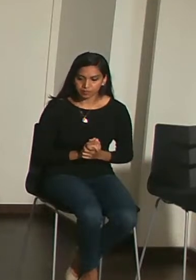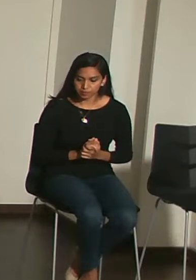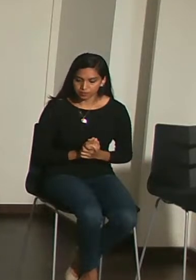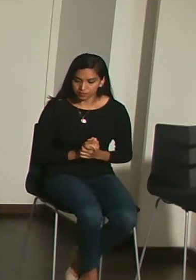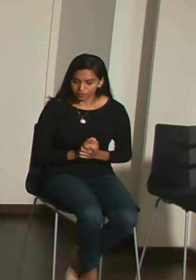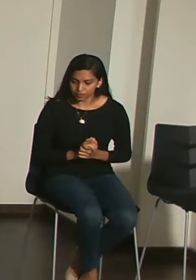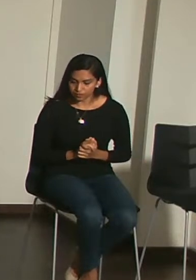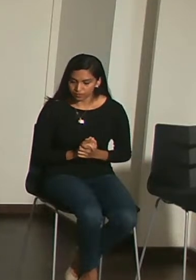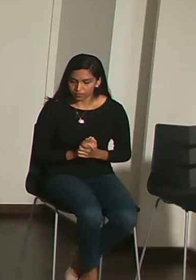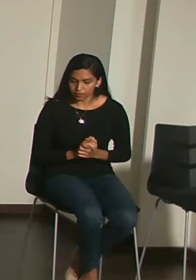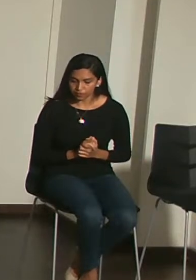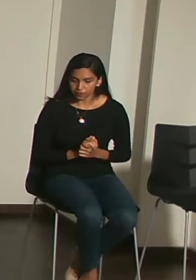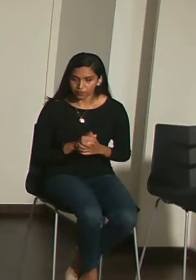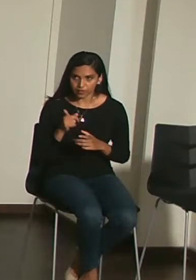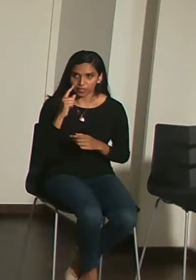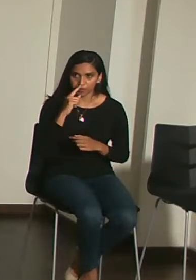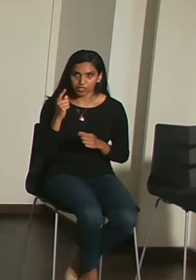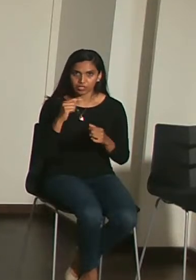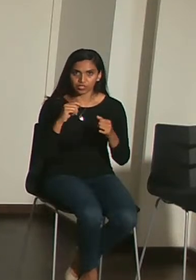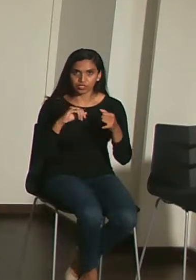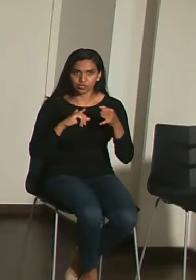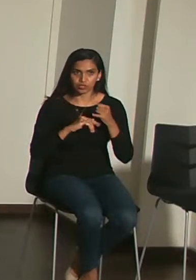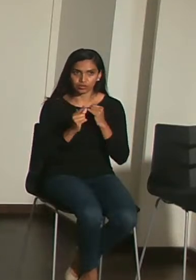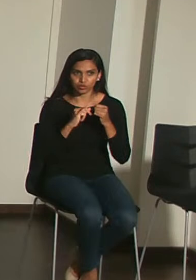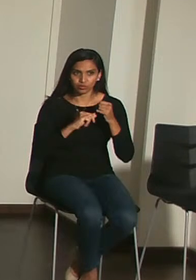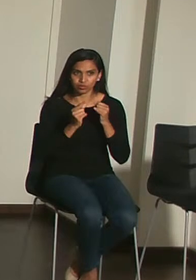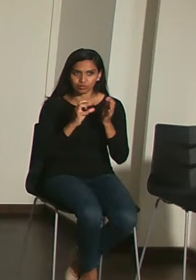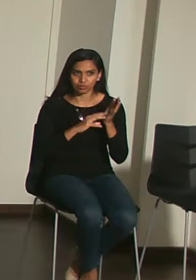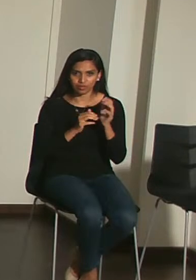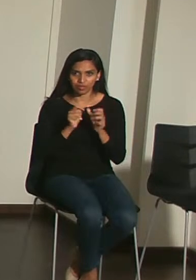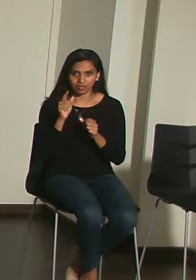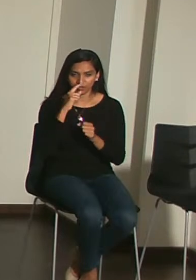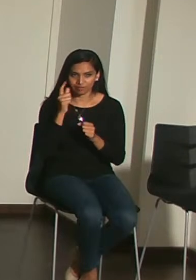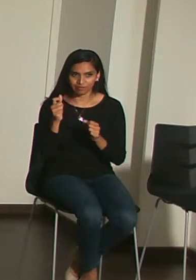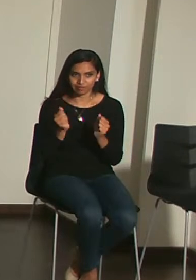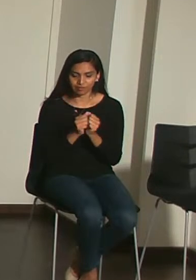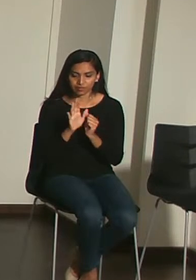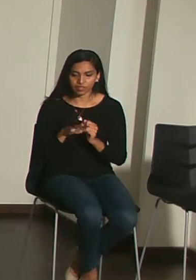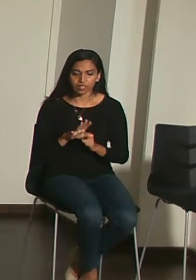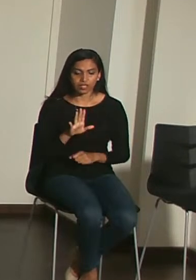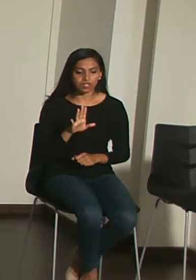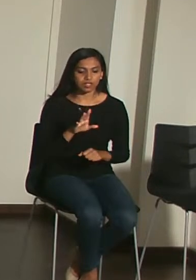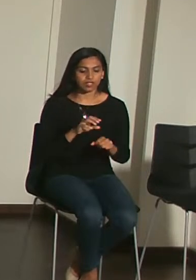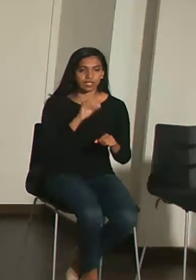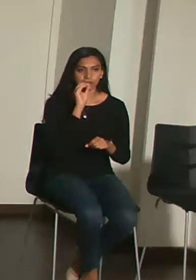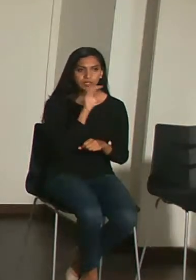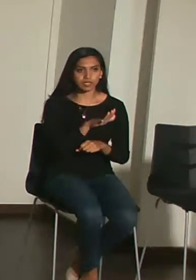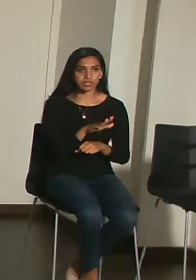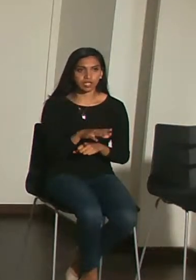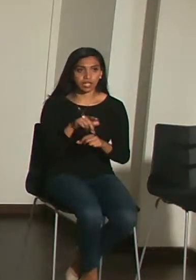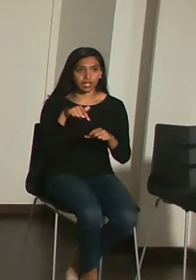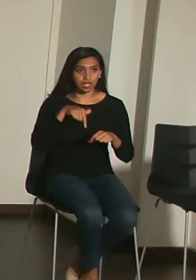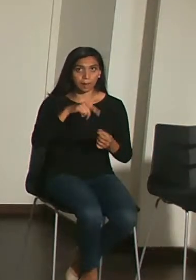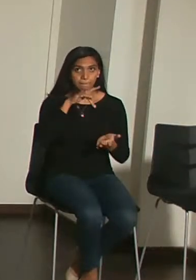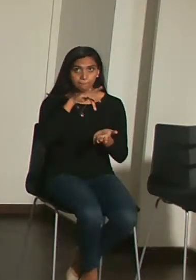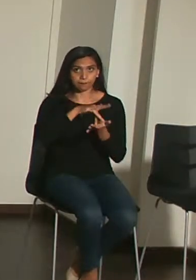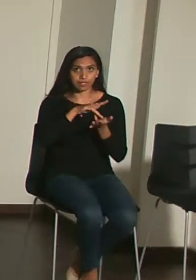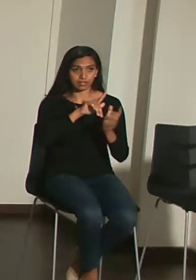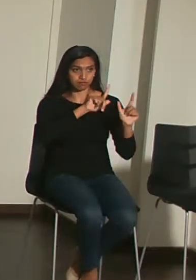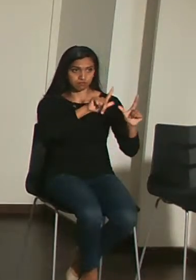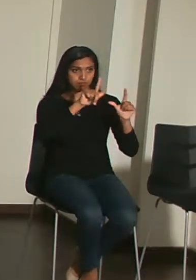was there for that. To just start a gallery with a bunch of sort of, they're